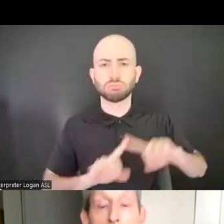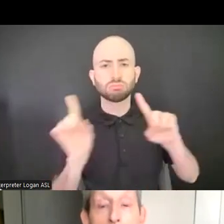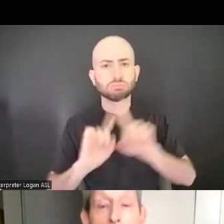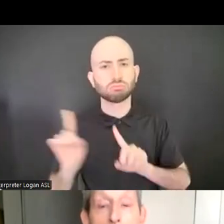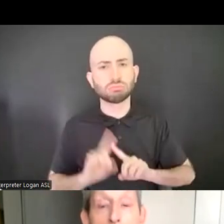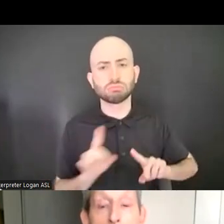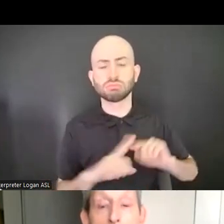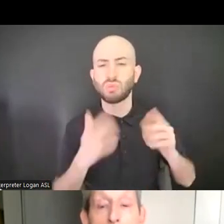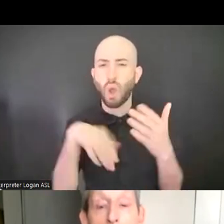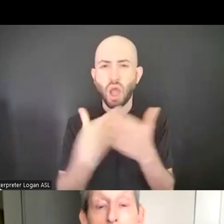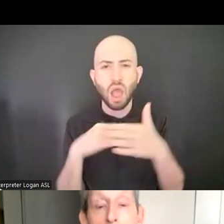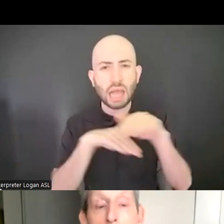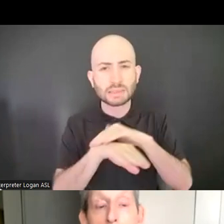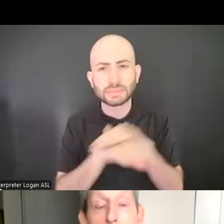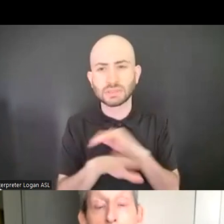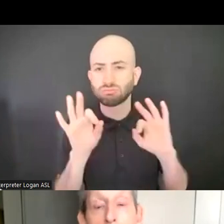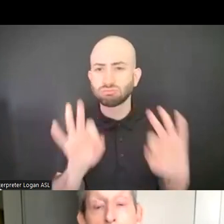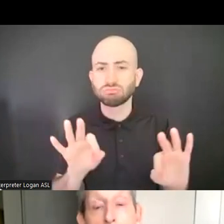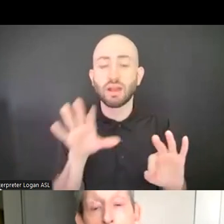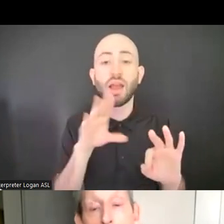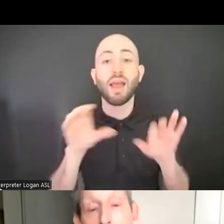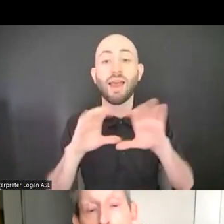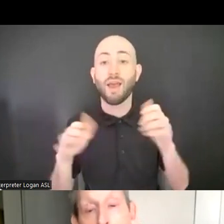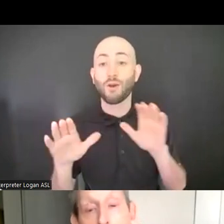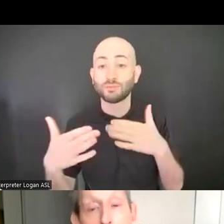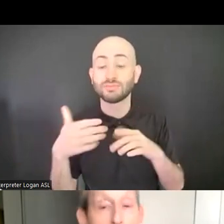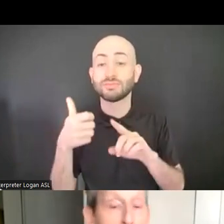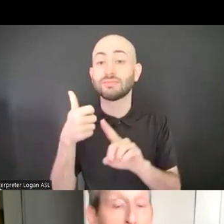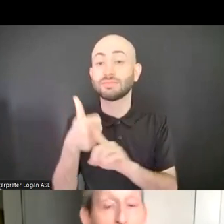and um there are classrooms on